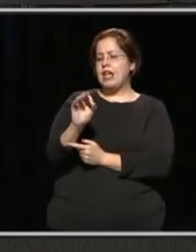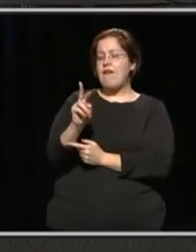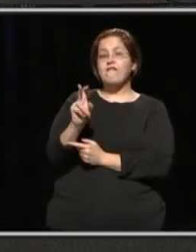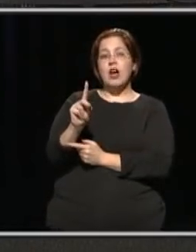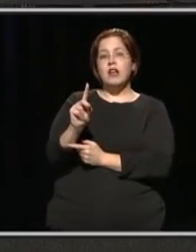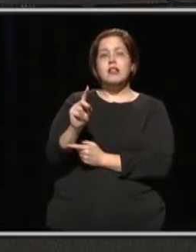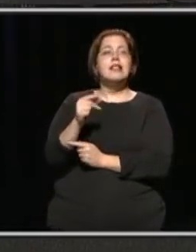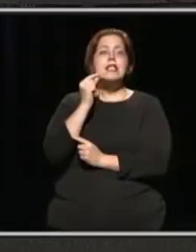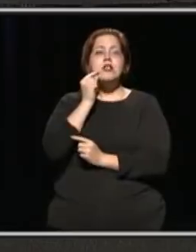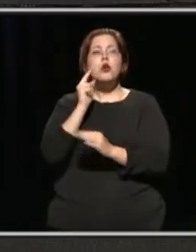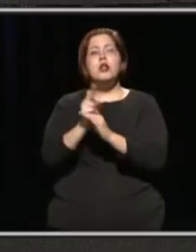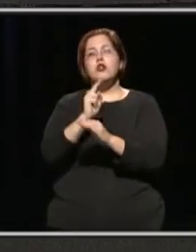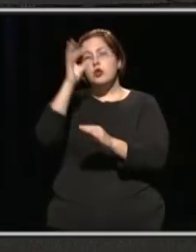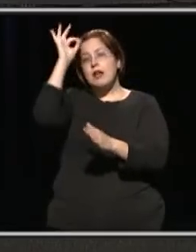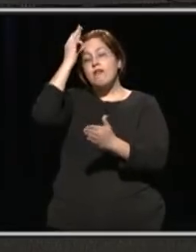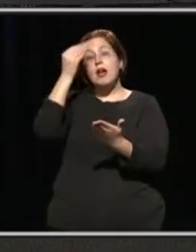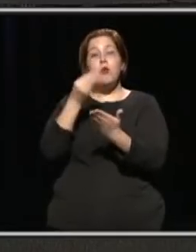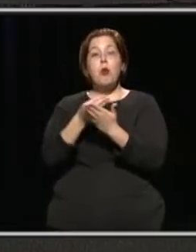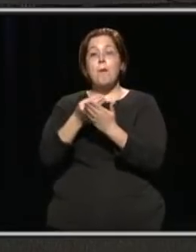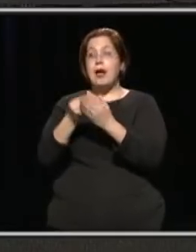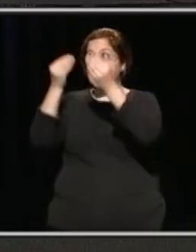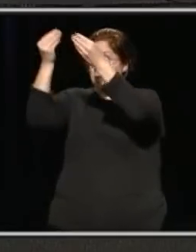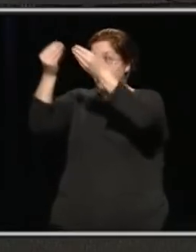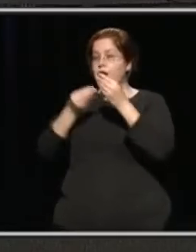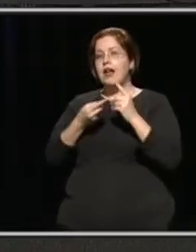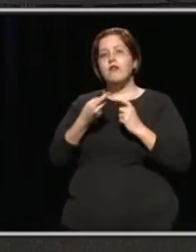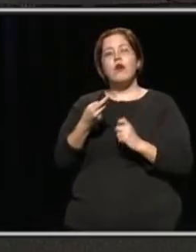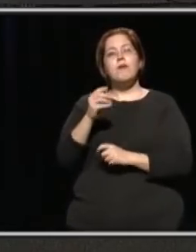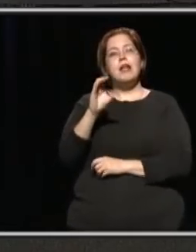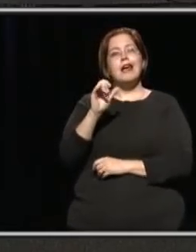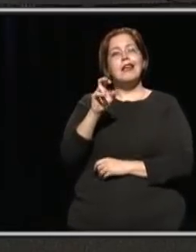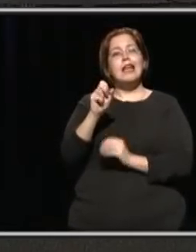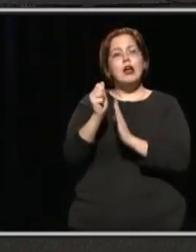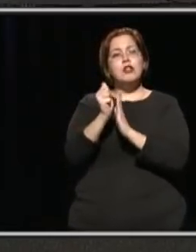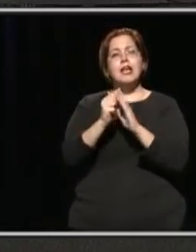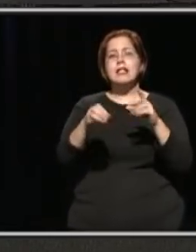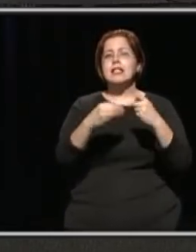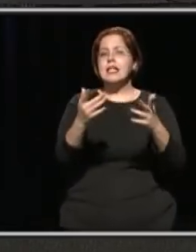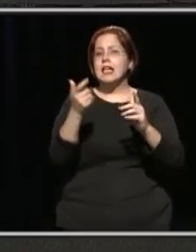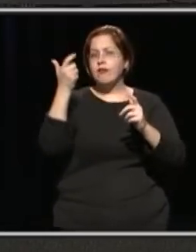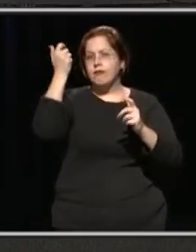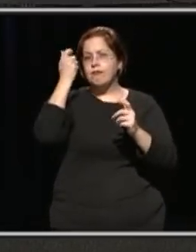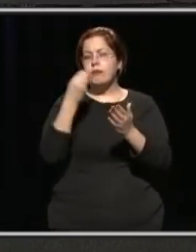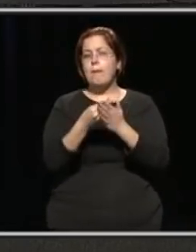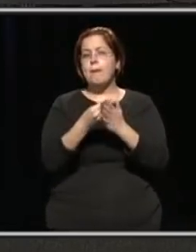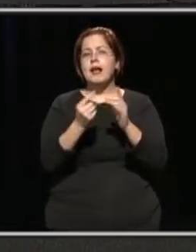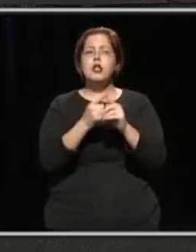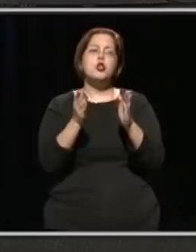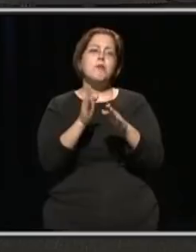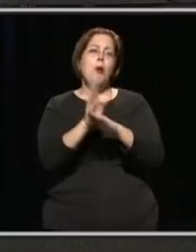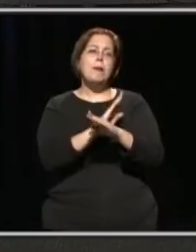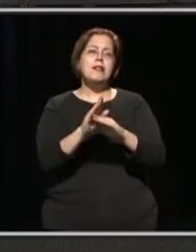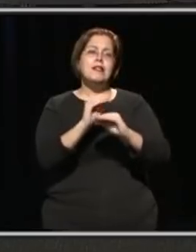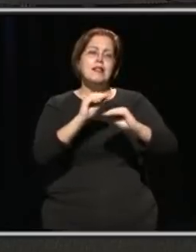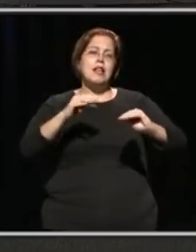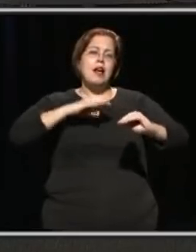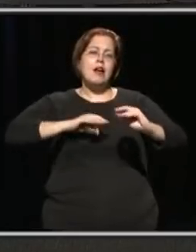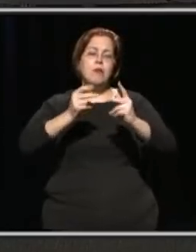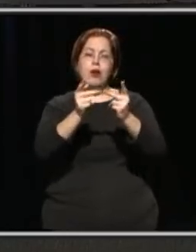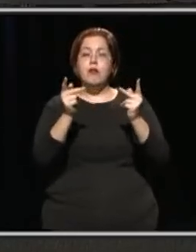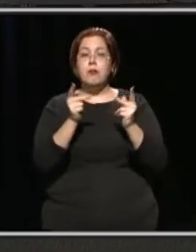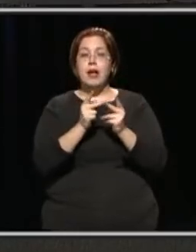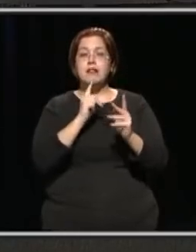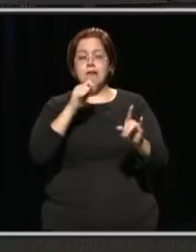is now utilizing federal funding provided by the CARES Act to provide grants to small businesses and nonprofit organizations that have been